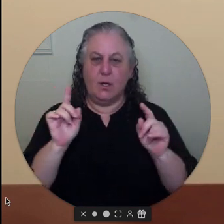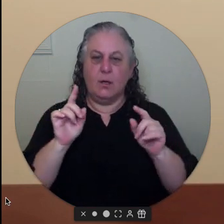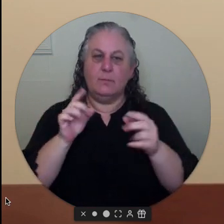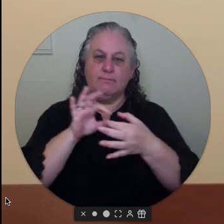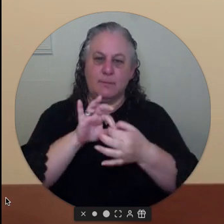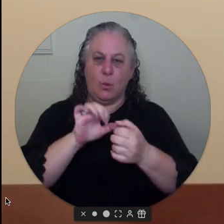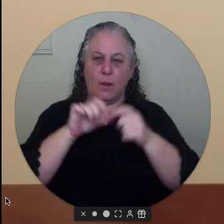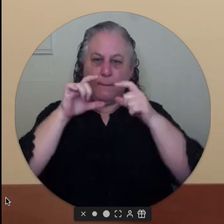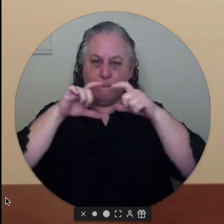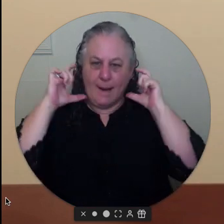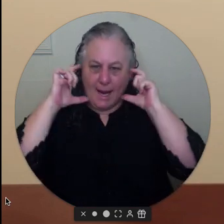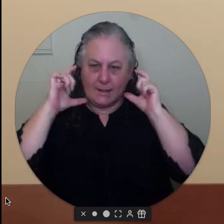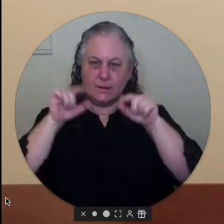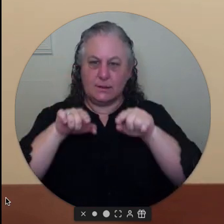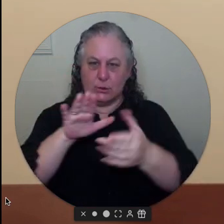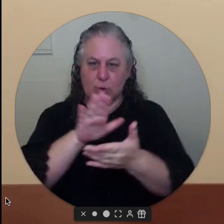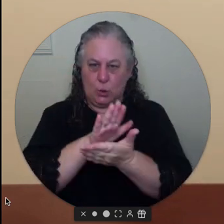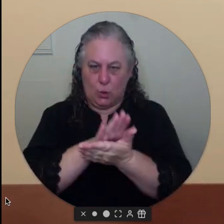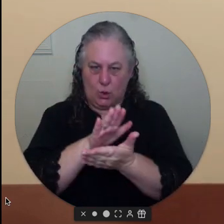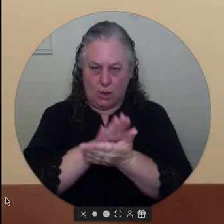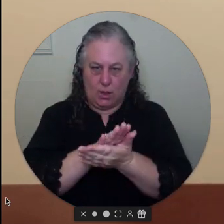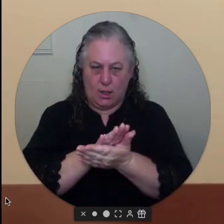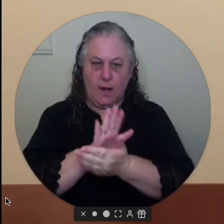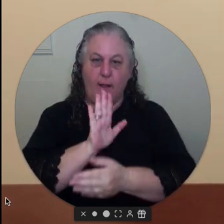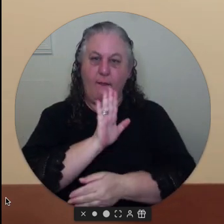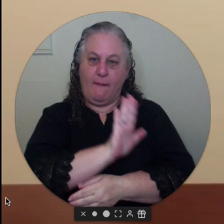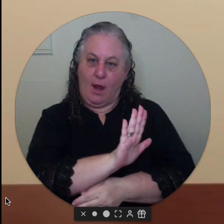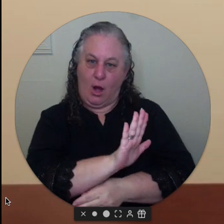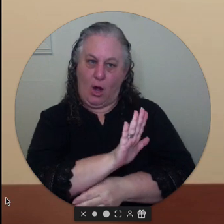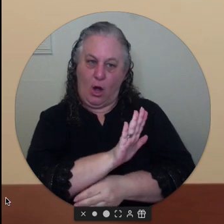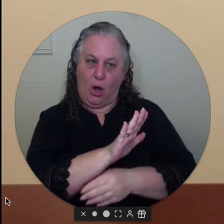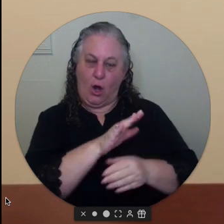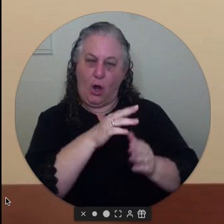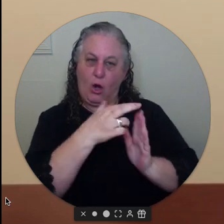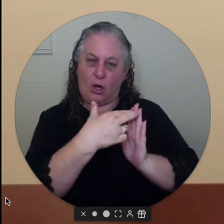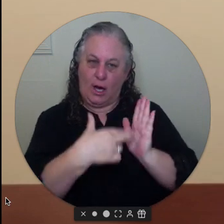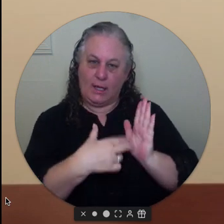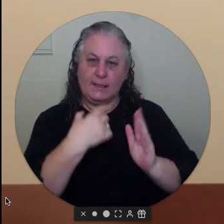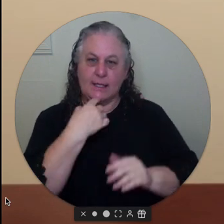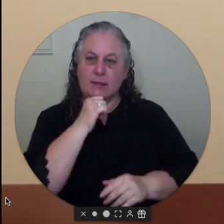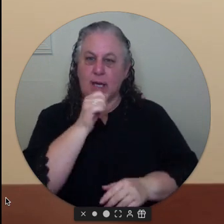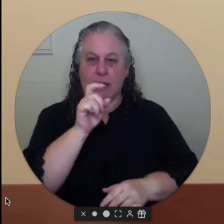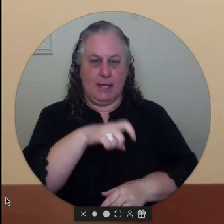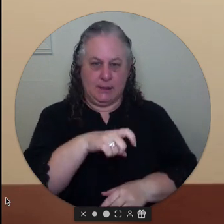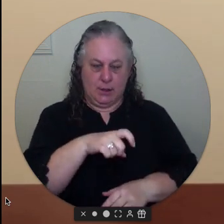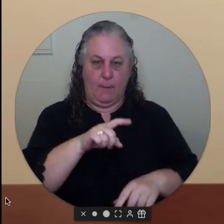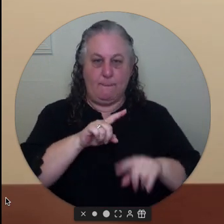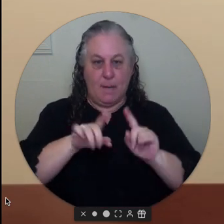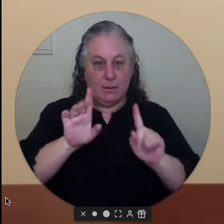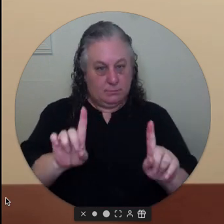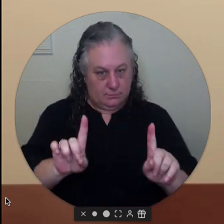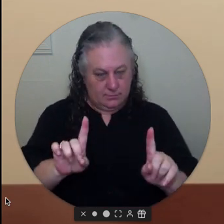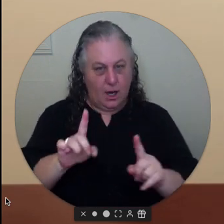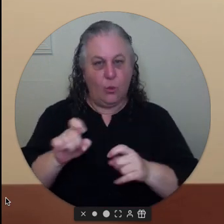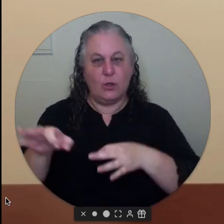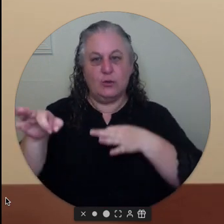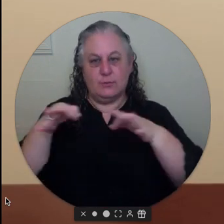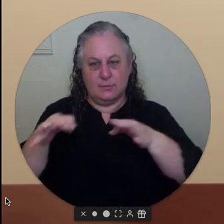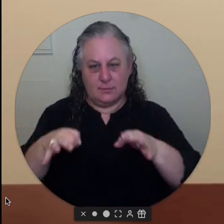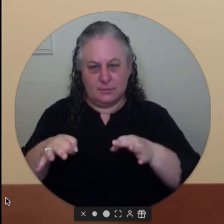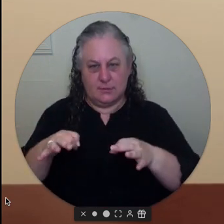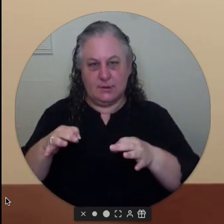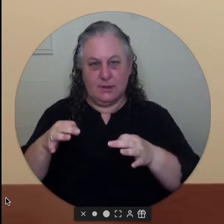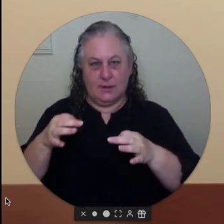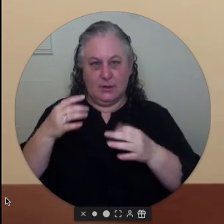in schools. However, their guidance said that it is not necessary, but I want to share with you, as of today, July